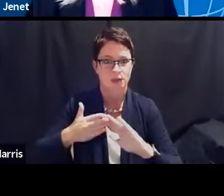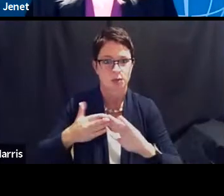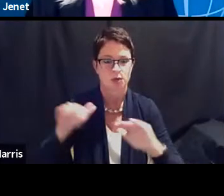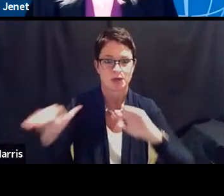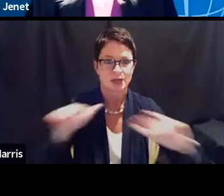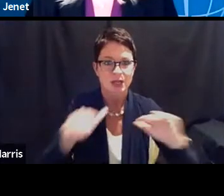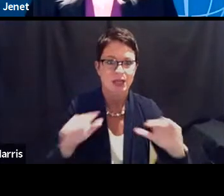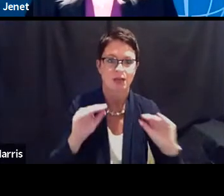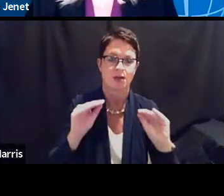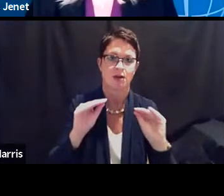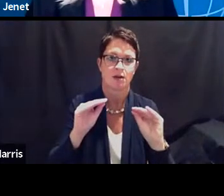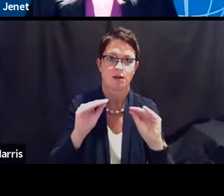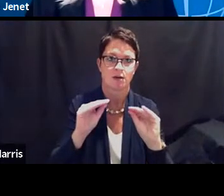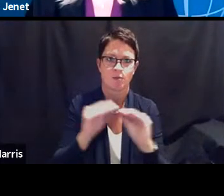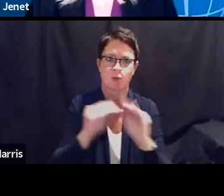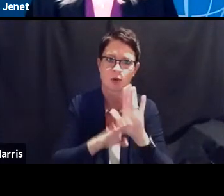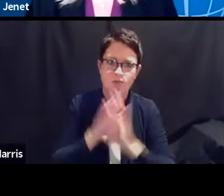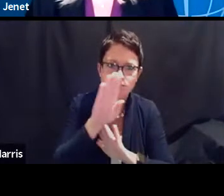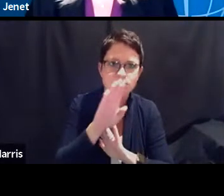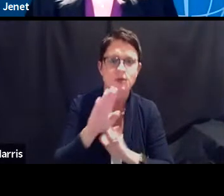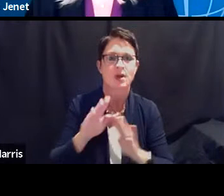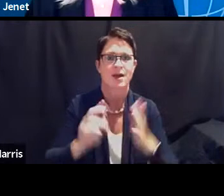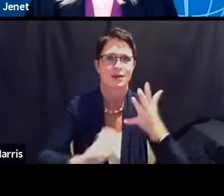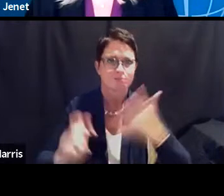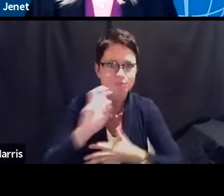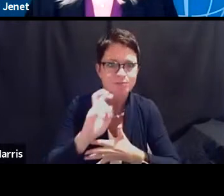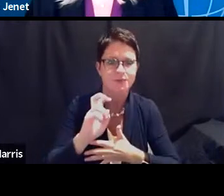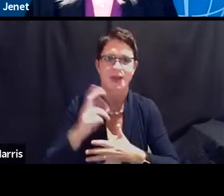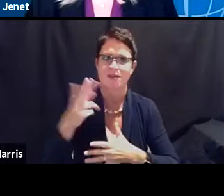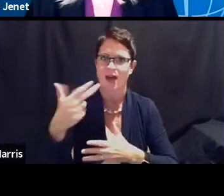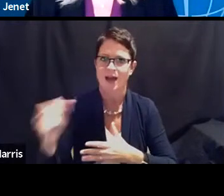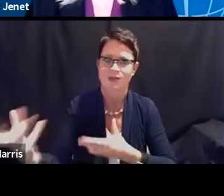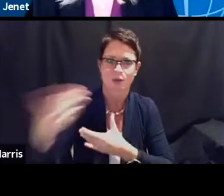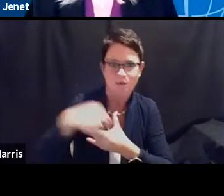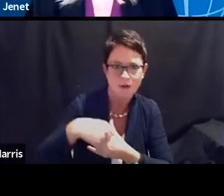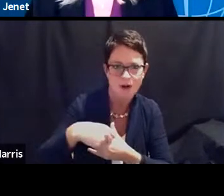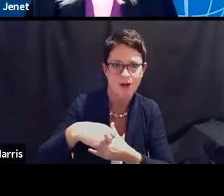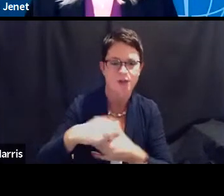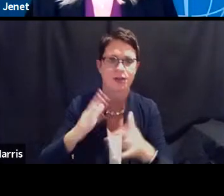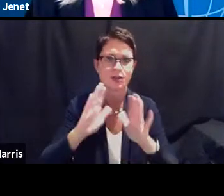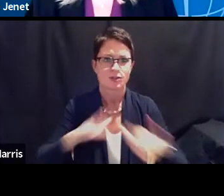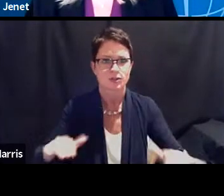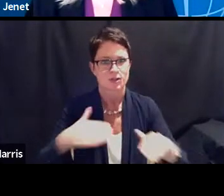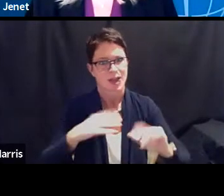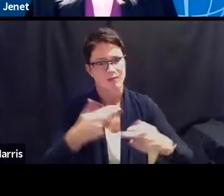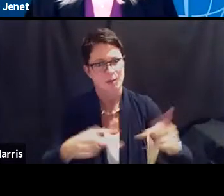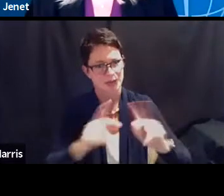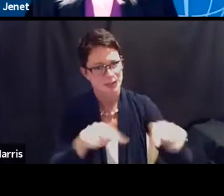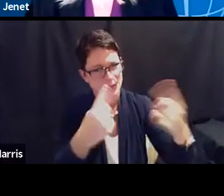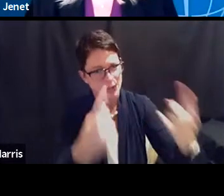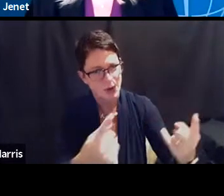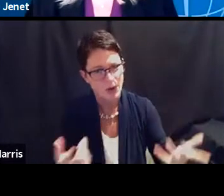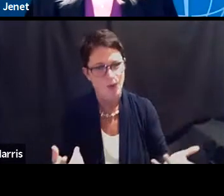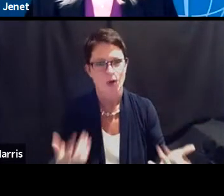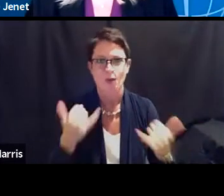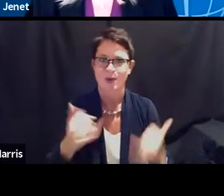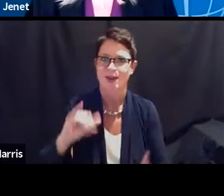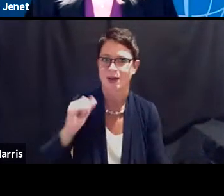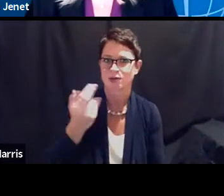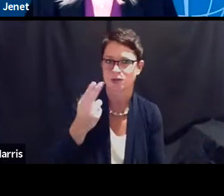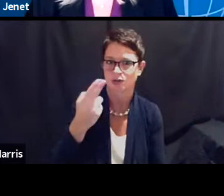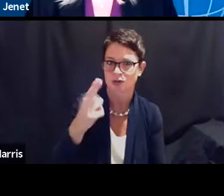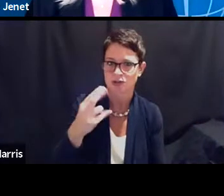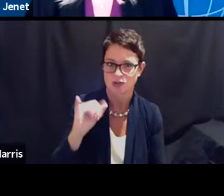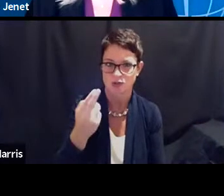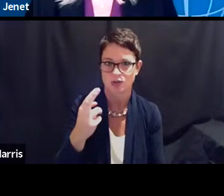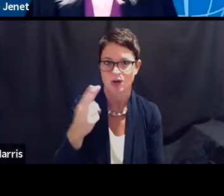get more advanced and get a high school involved so that the kids can have a place to go to. Right now, we have a lot of junior high schools being